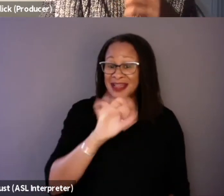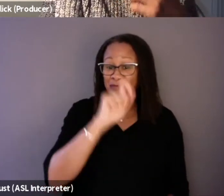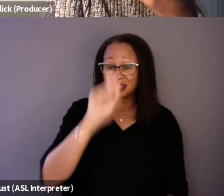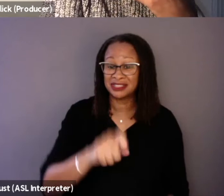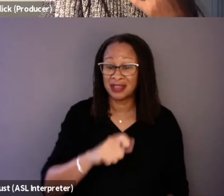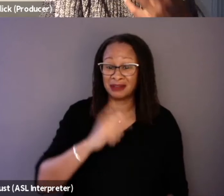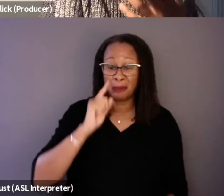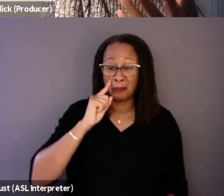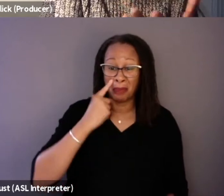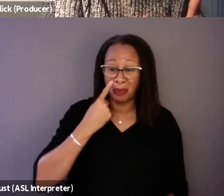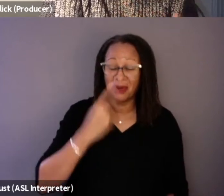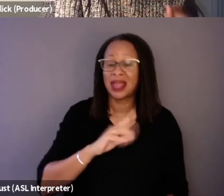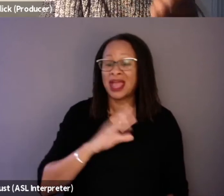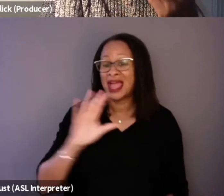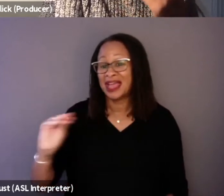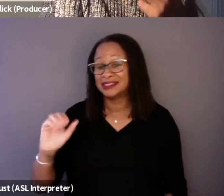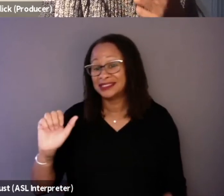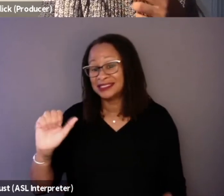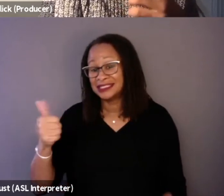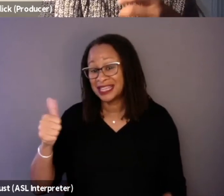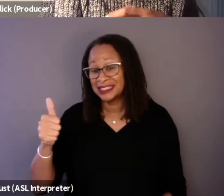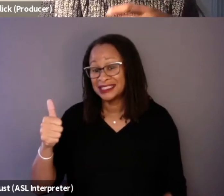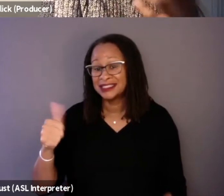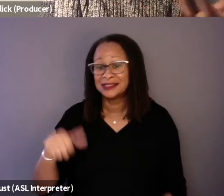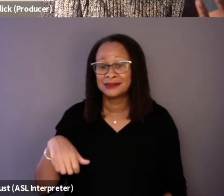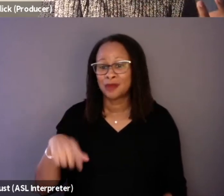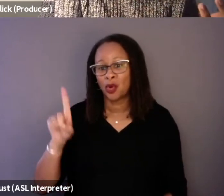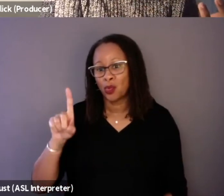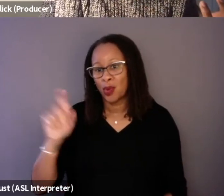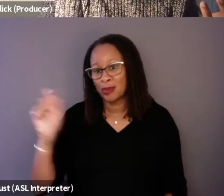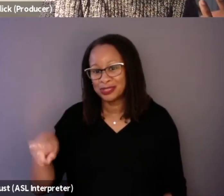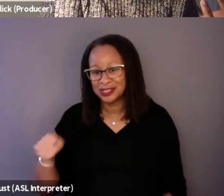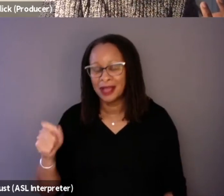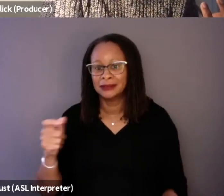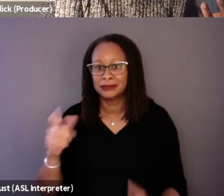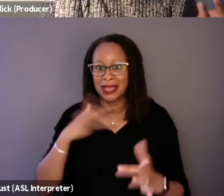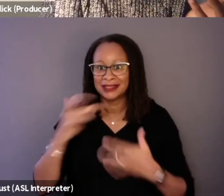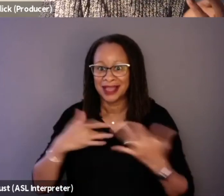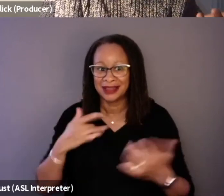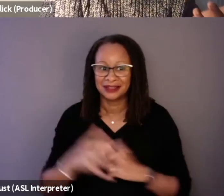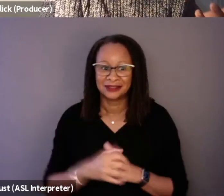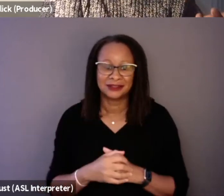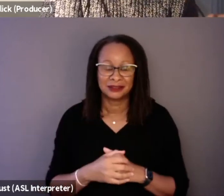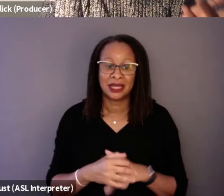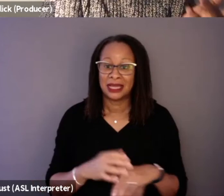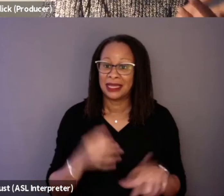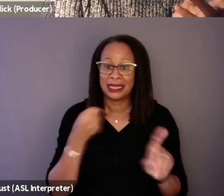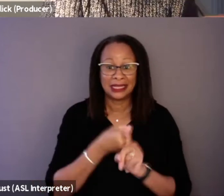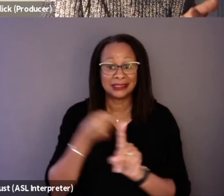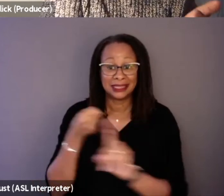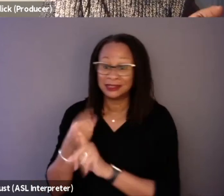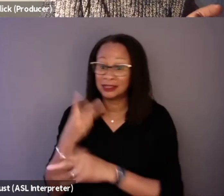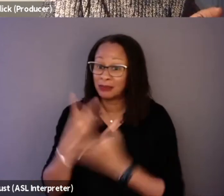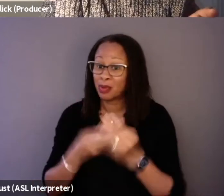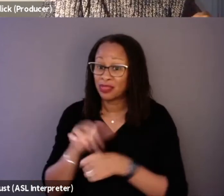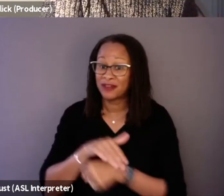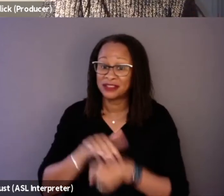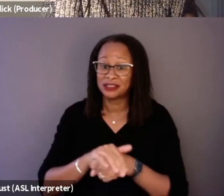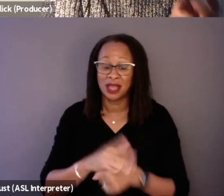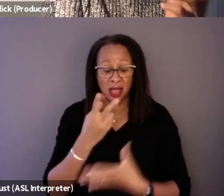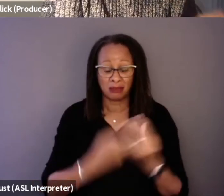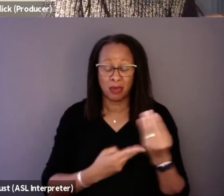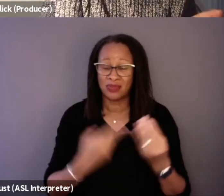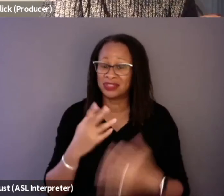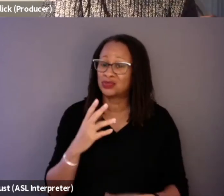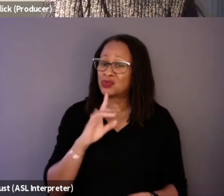So it was actually oddly, it hits both bullseyes if you really want to, and in both fronts it's radical. It's